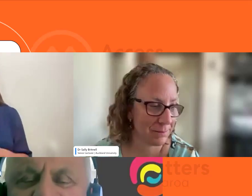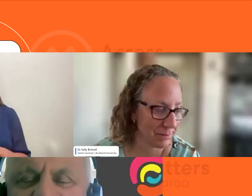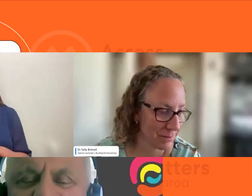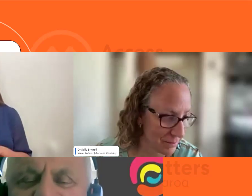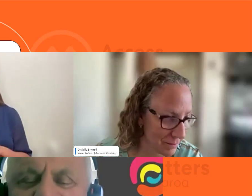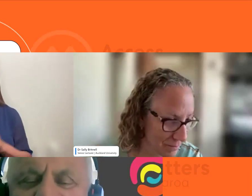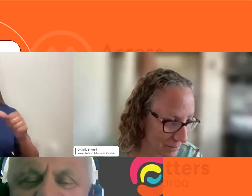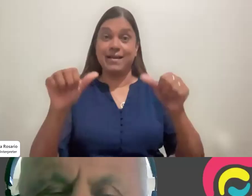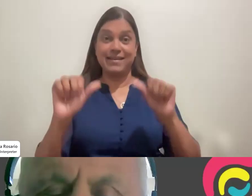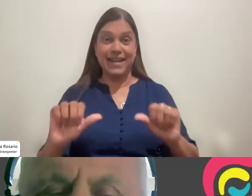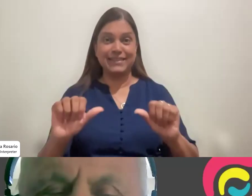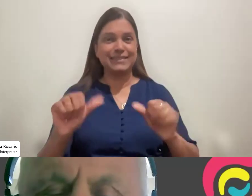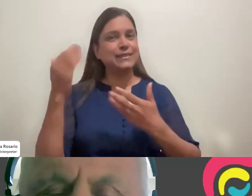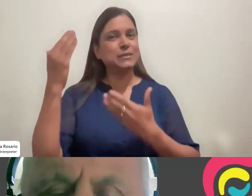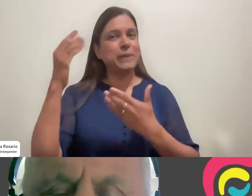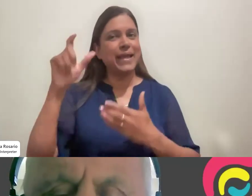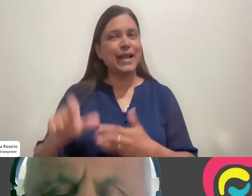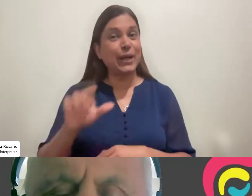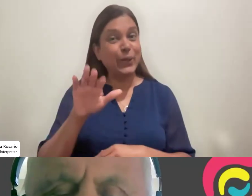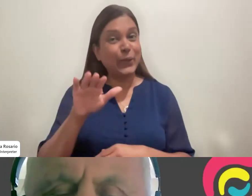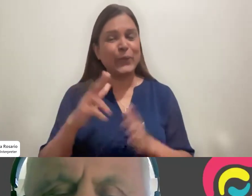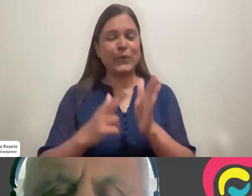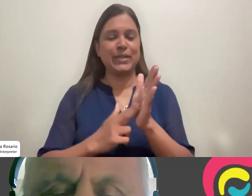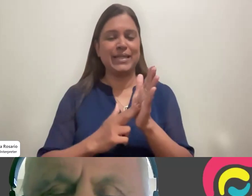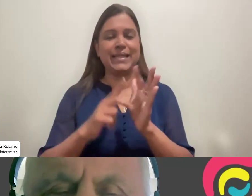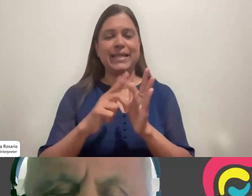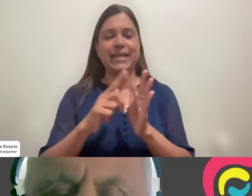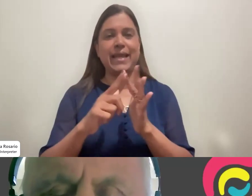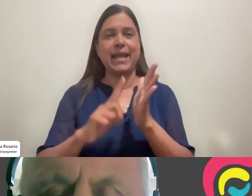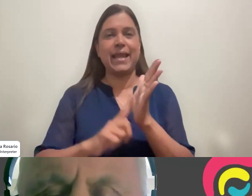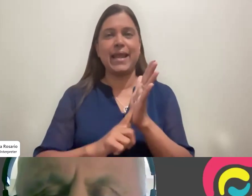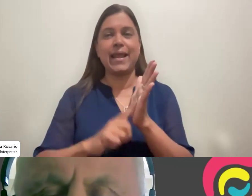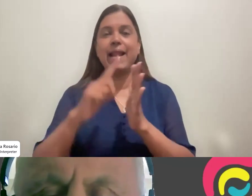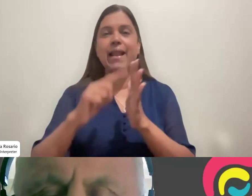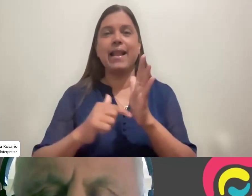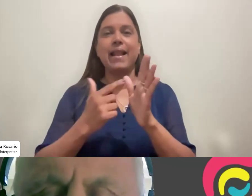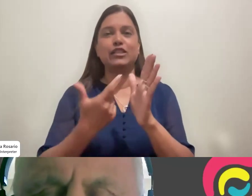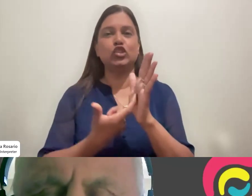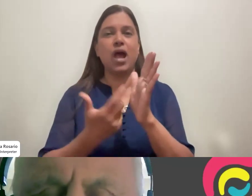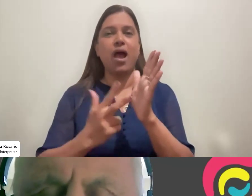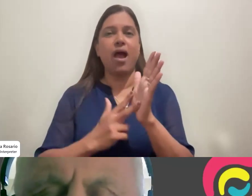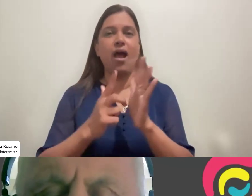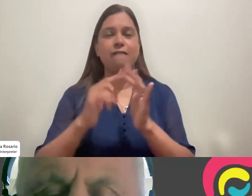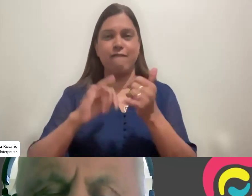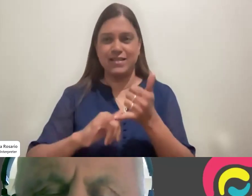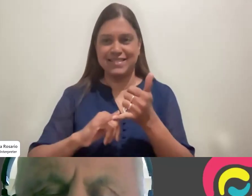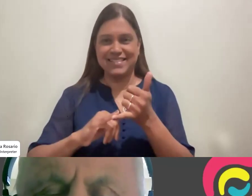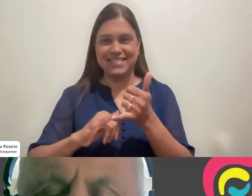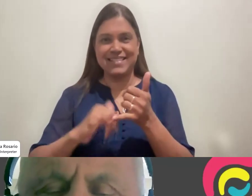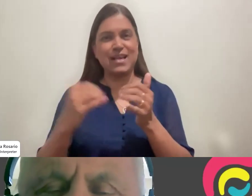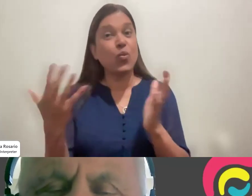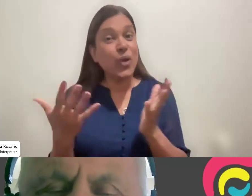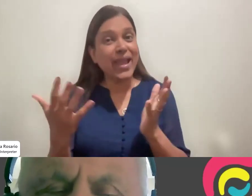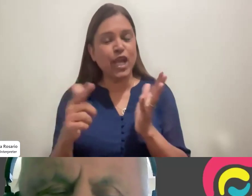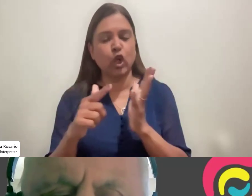next speaker is Neil Jarvis, who is a senior digital accessibility consultant at Intopia. So welcome,